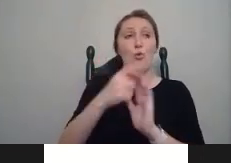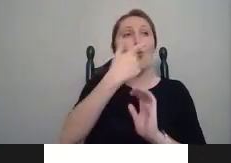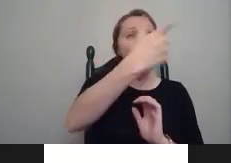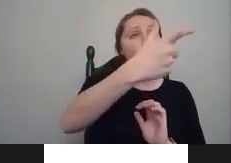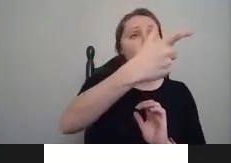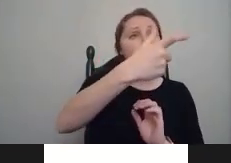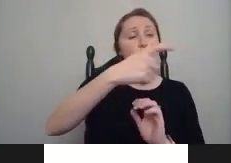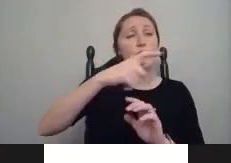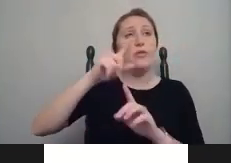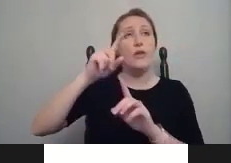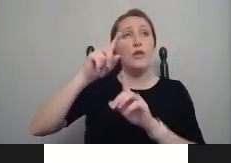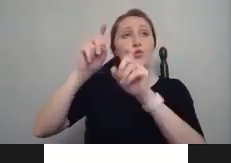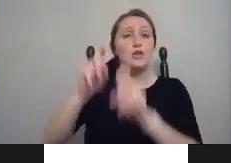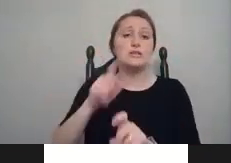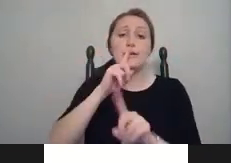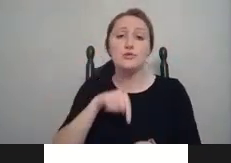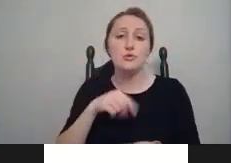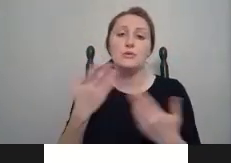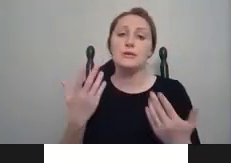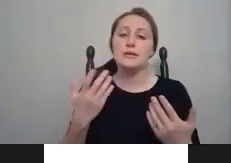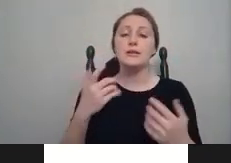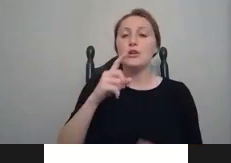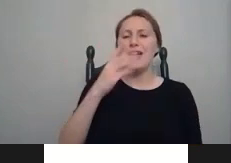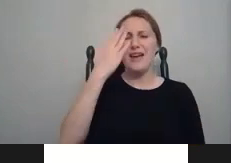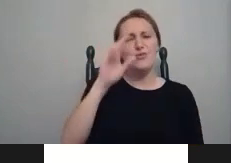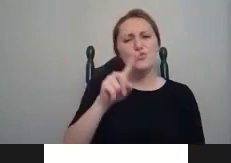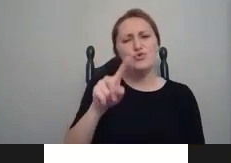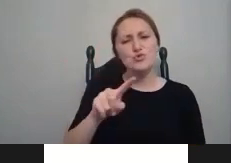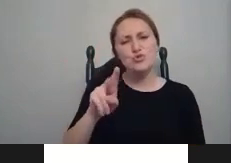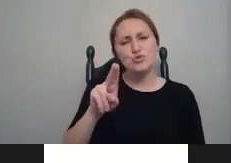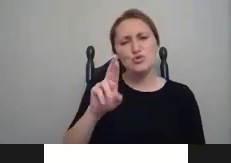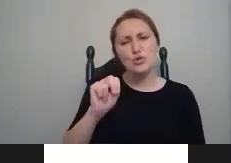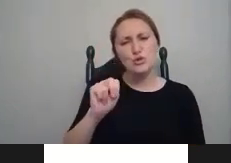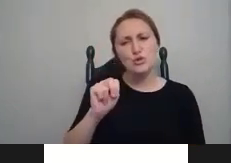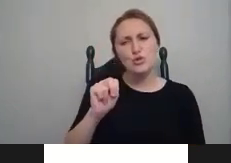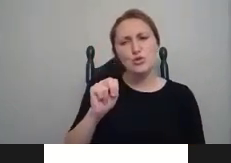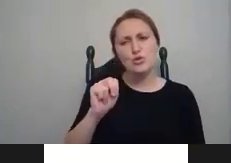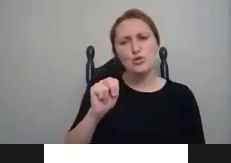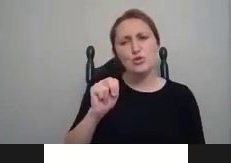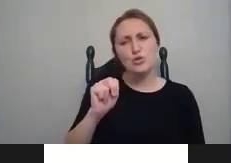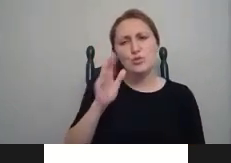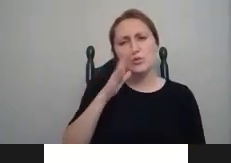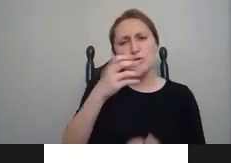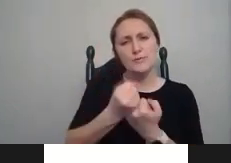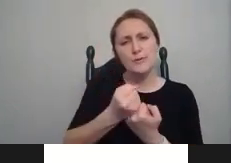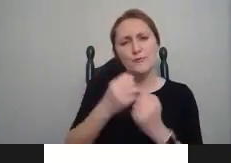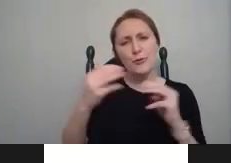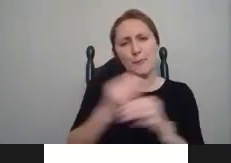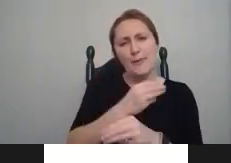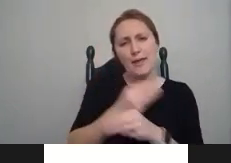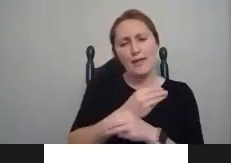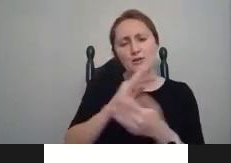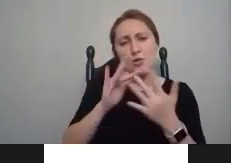questions. Some of our, I don't know if Zern has, Zern is going to support us with math. It's an online